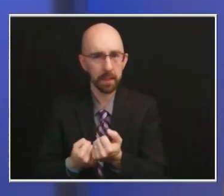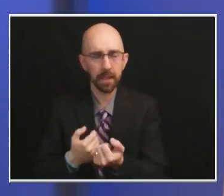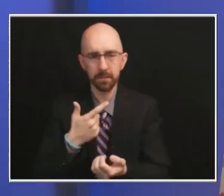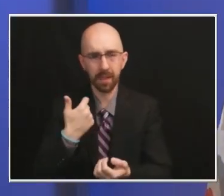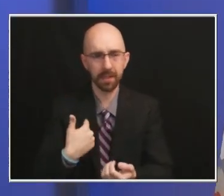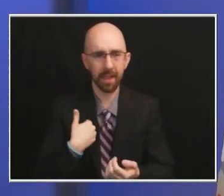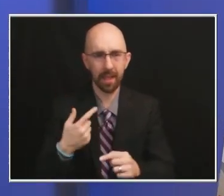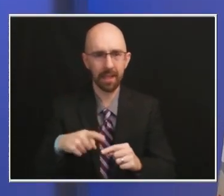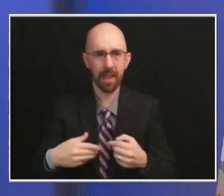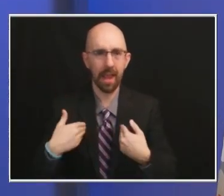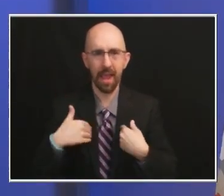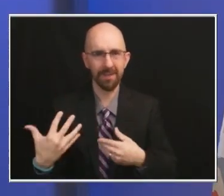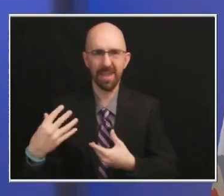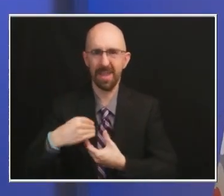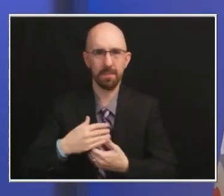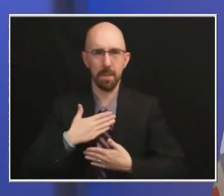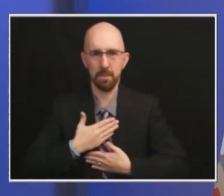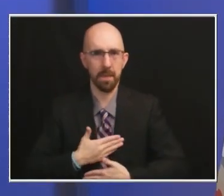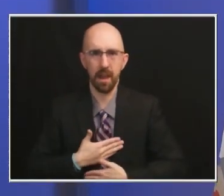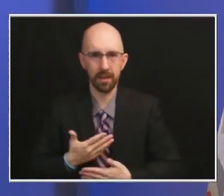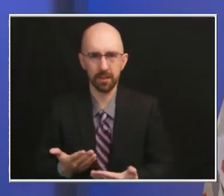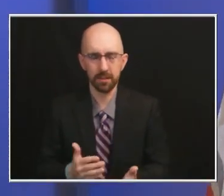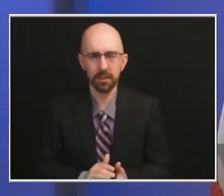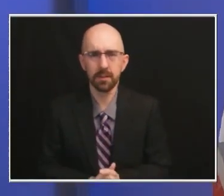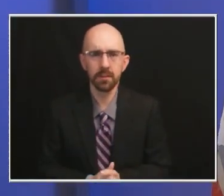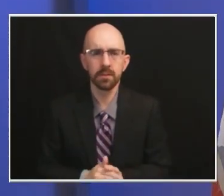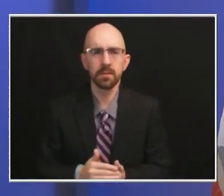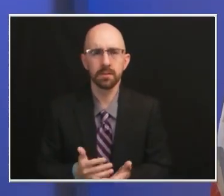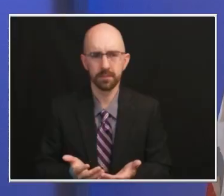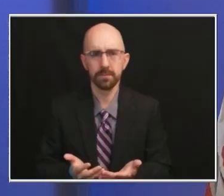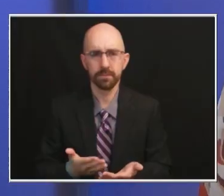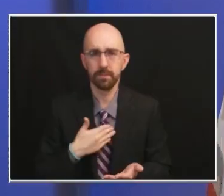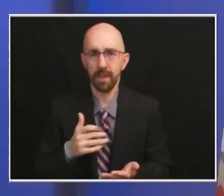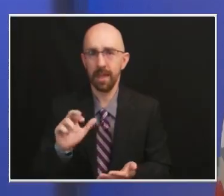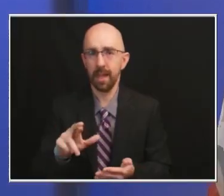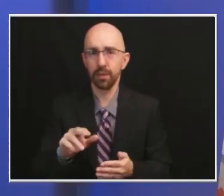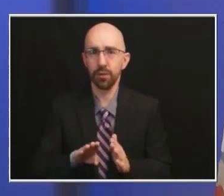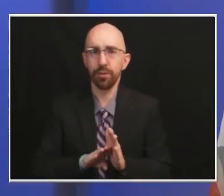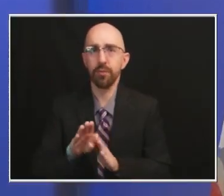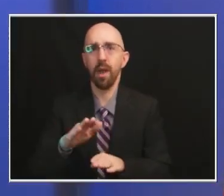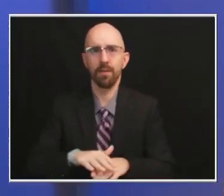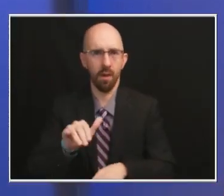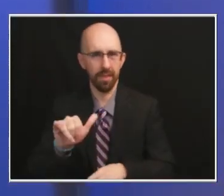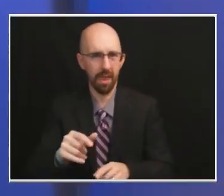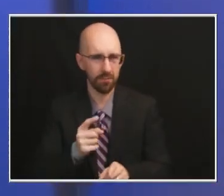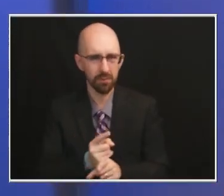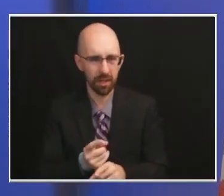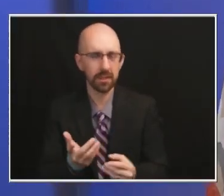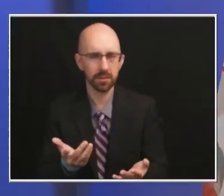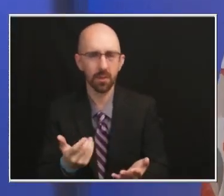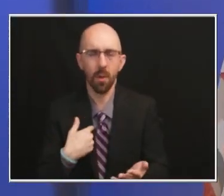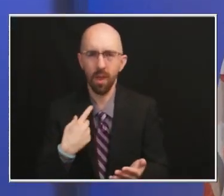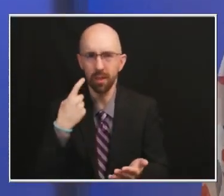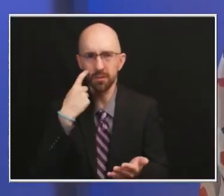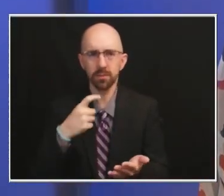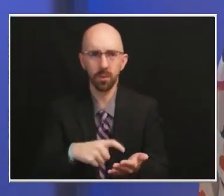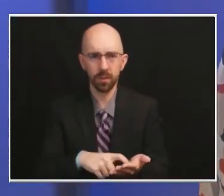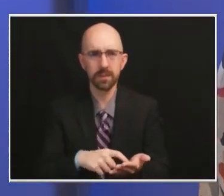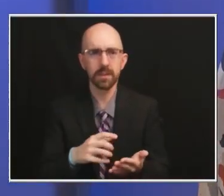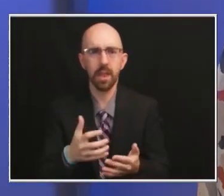that in my body. Since my cancer thrived on it, right? So I just noticed a lot